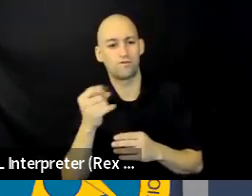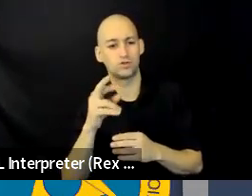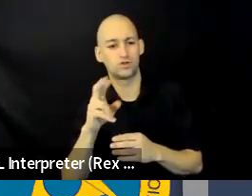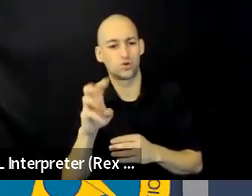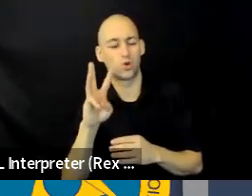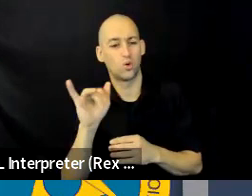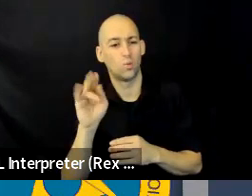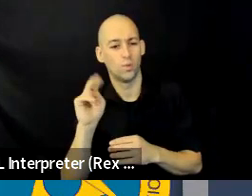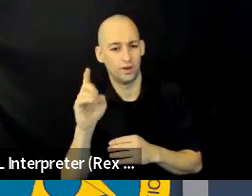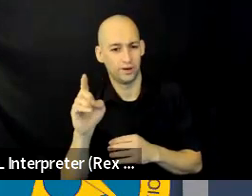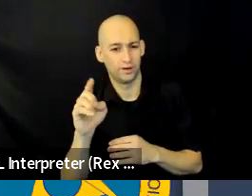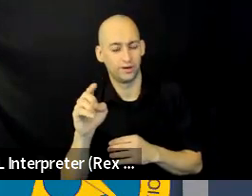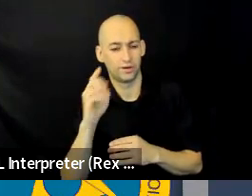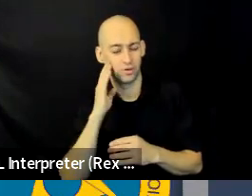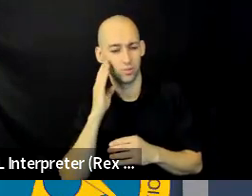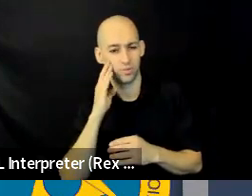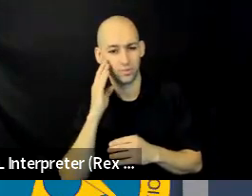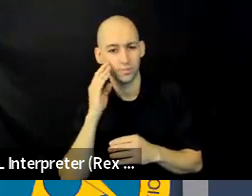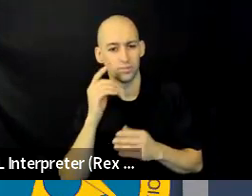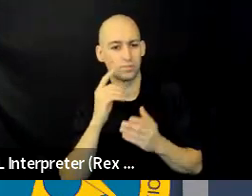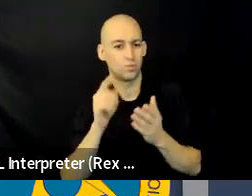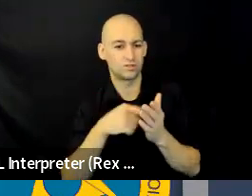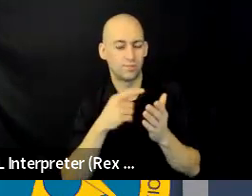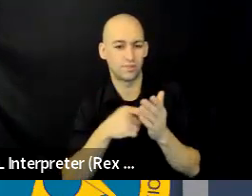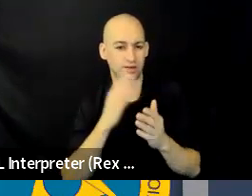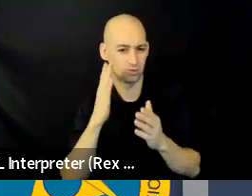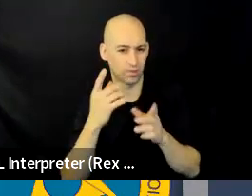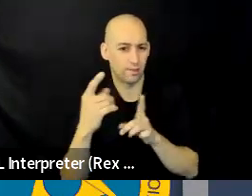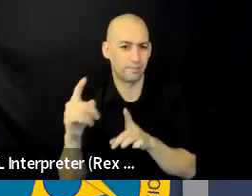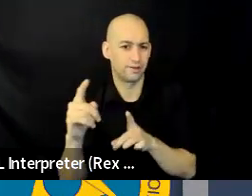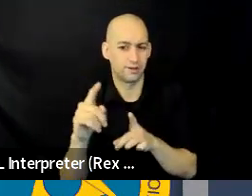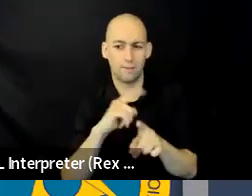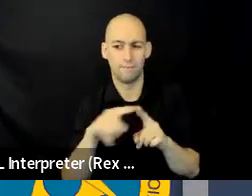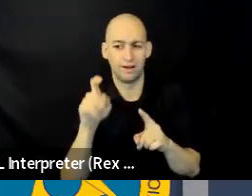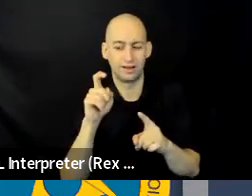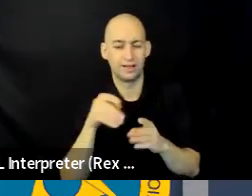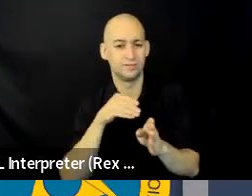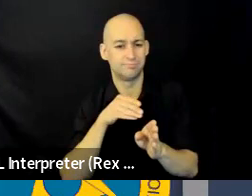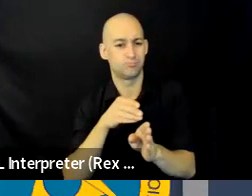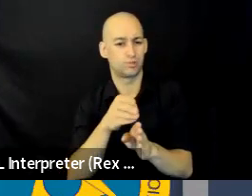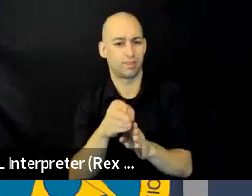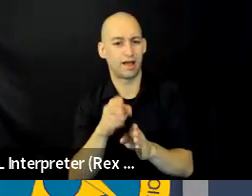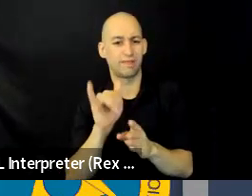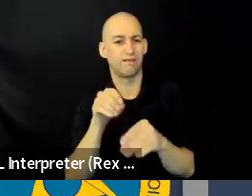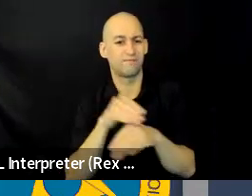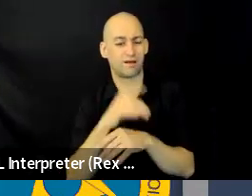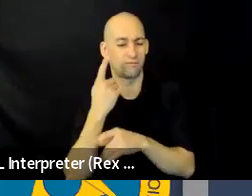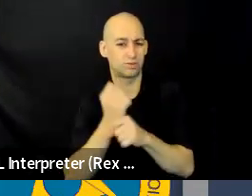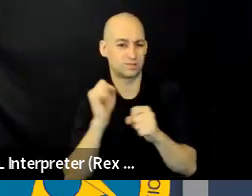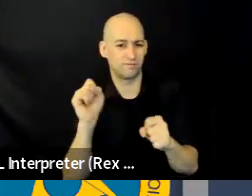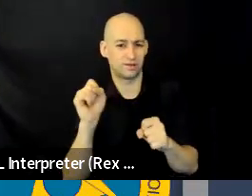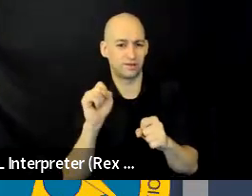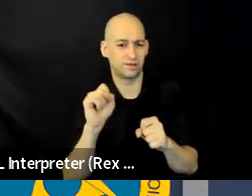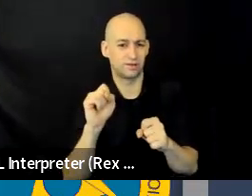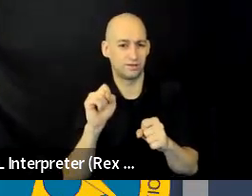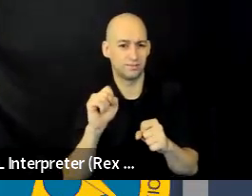going to affect if we do some of the two options, but we need to streamline that effect for these safety measures. And as we